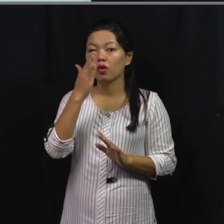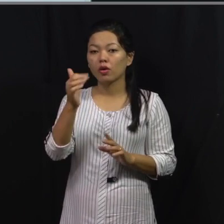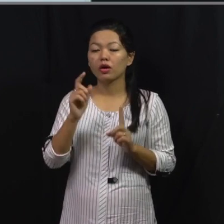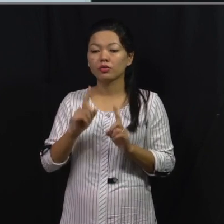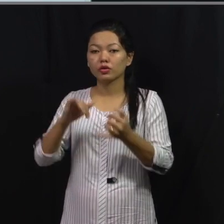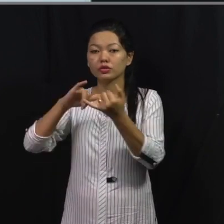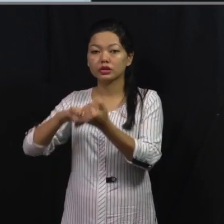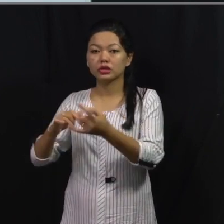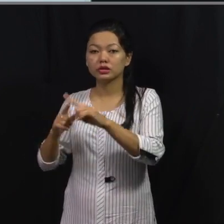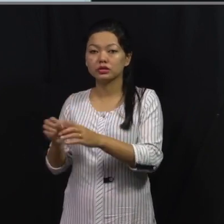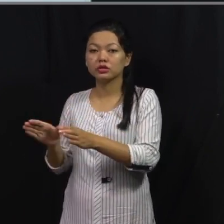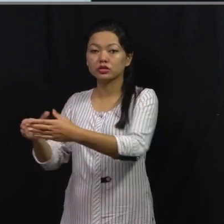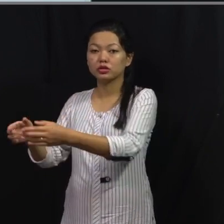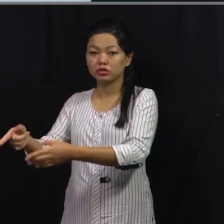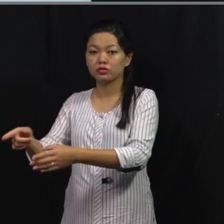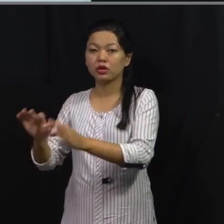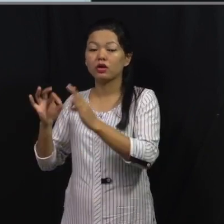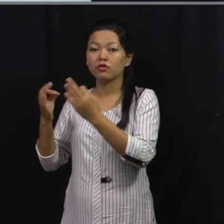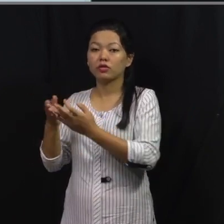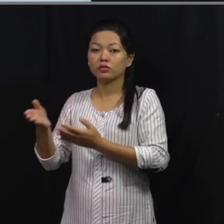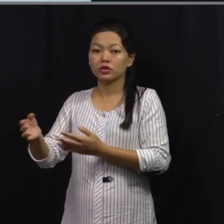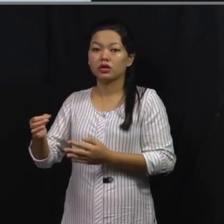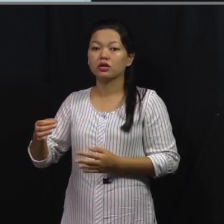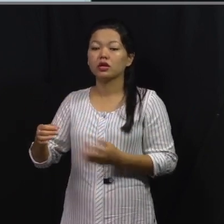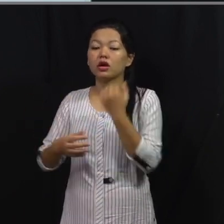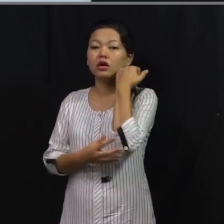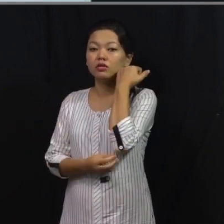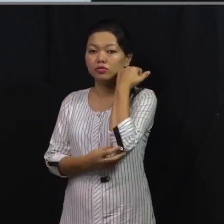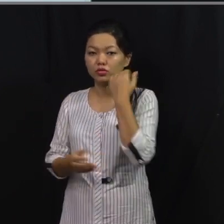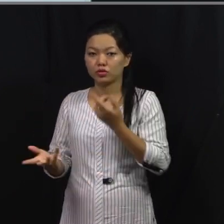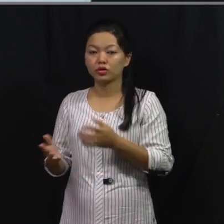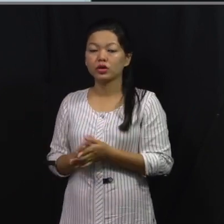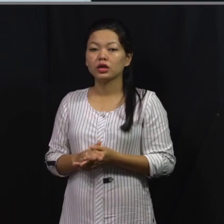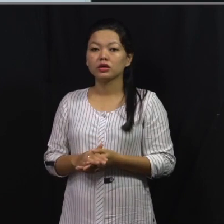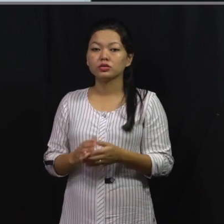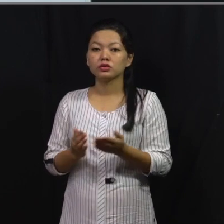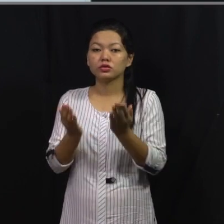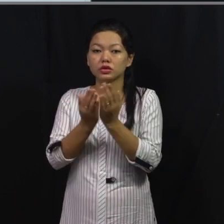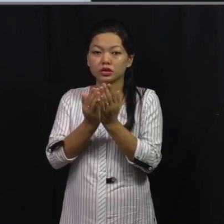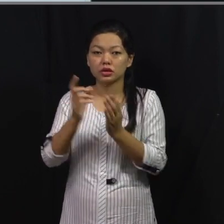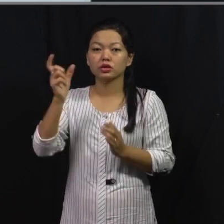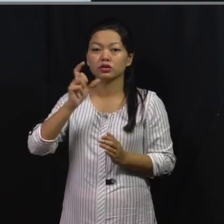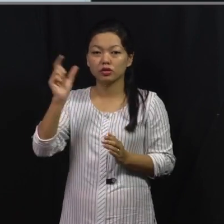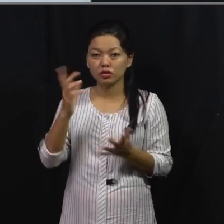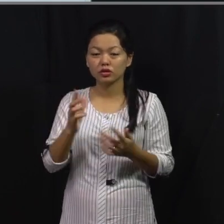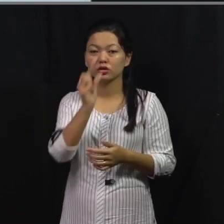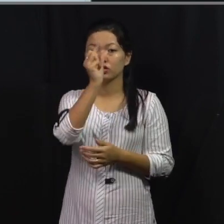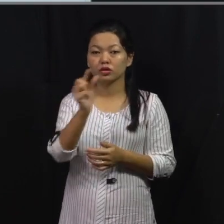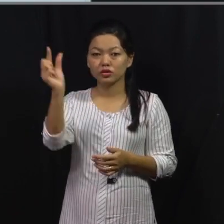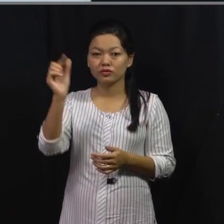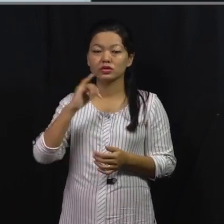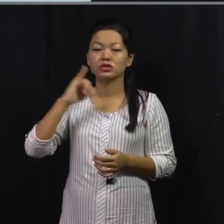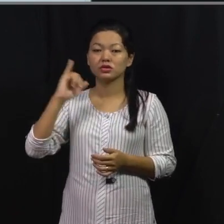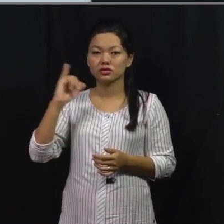castes, okay. And I'm very sure we Nagas, as scheduled tribes, we also enjoy that scholarship which has been given by